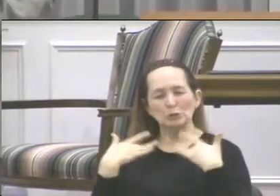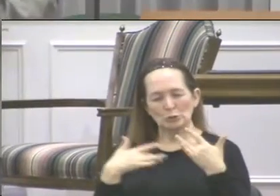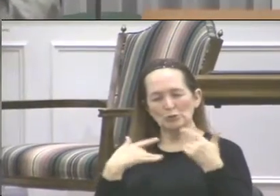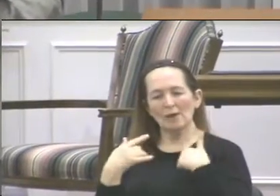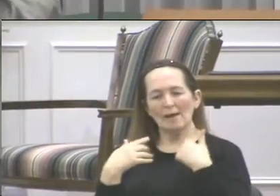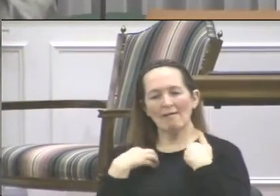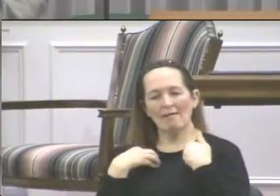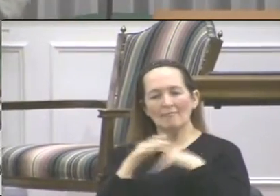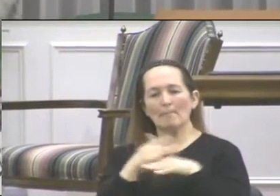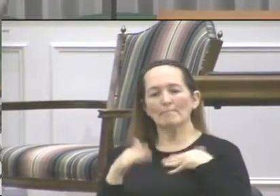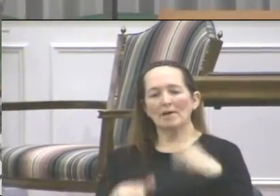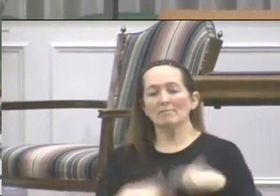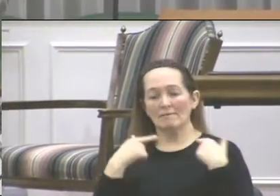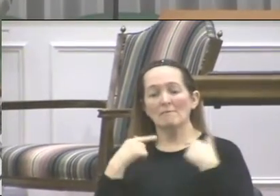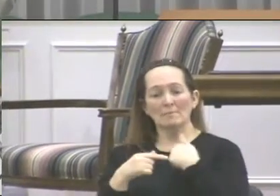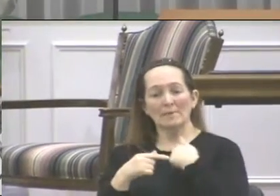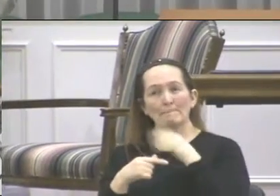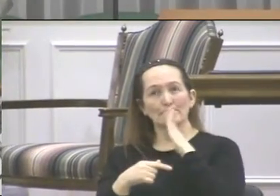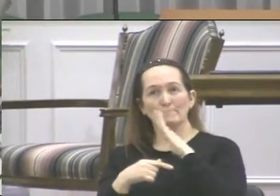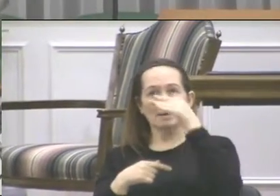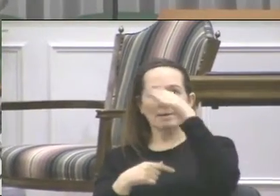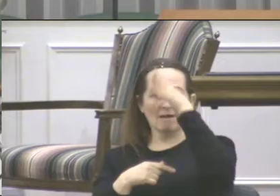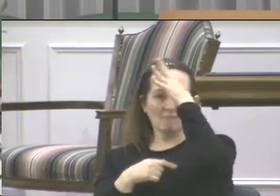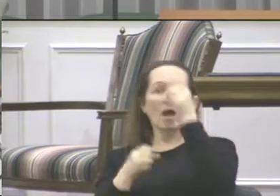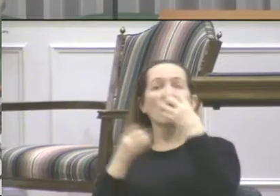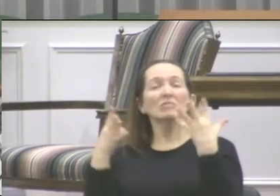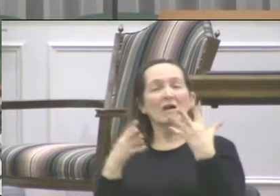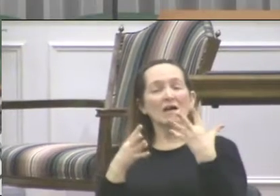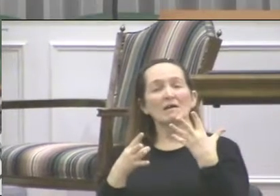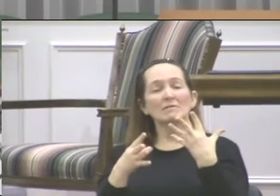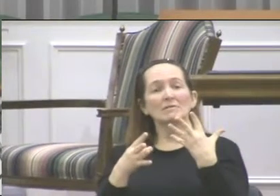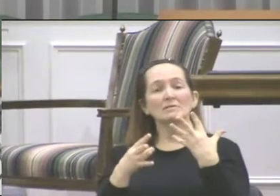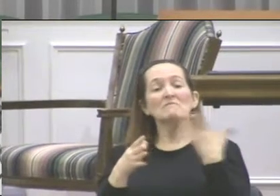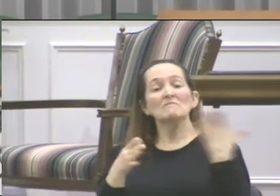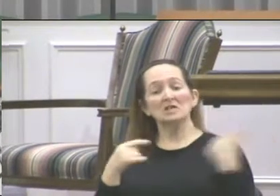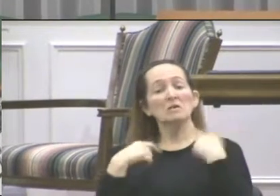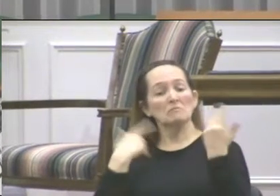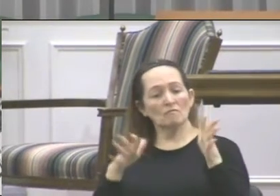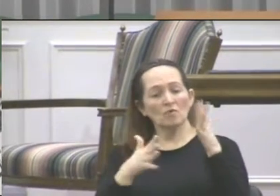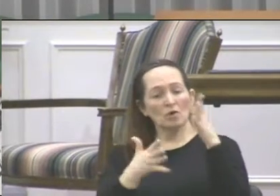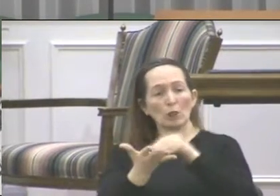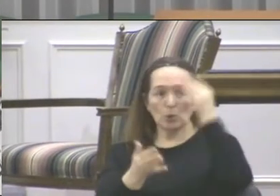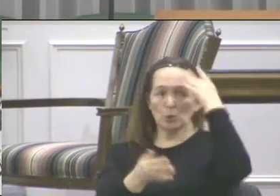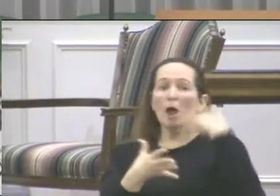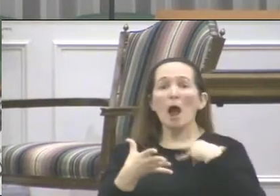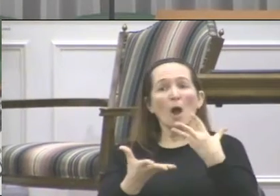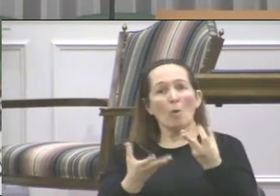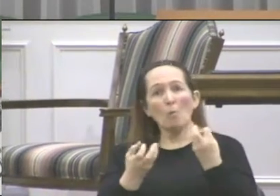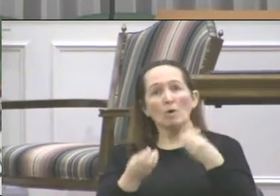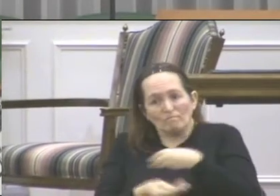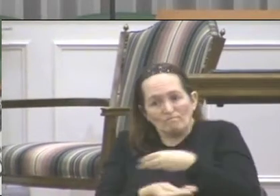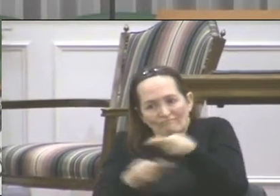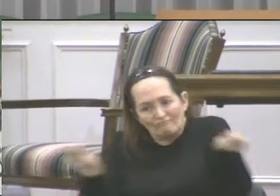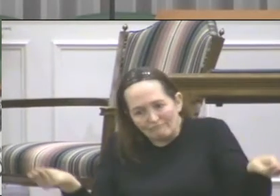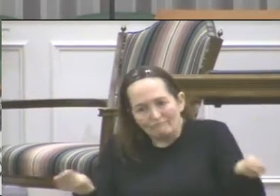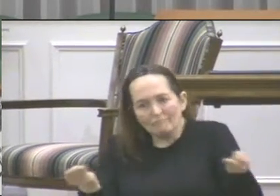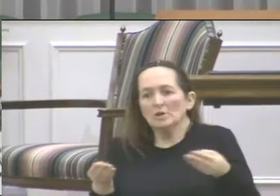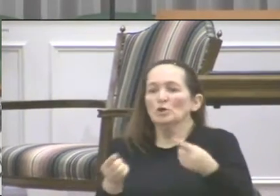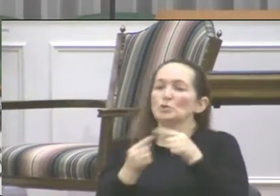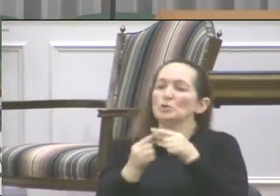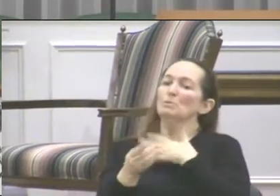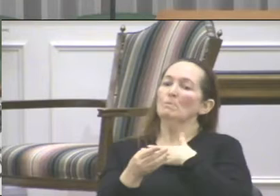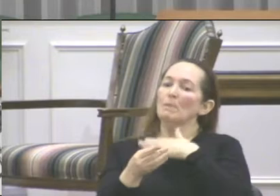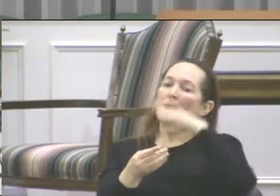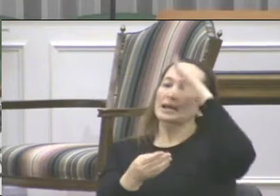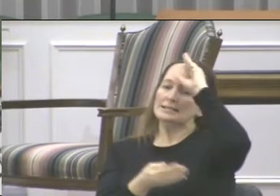Is there are a lot of things that I have learned that I want to pass on to my sons. And there are a lot of things in my life that I don't